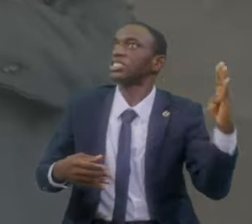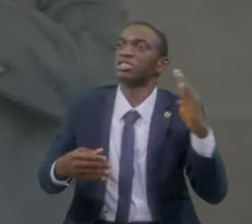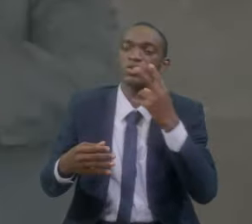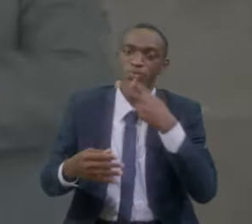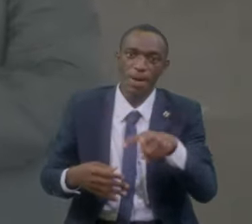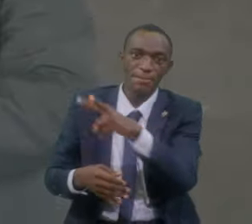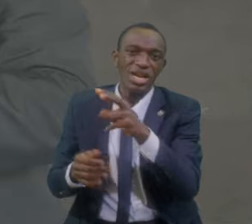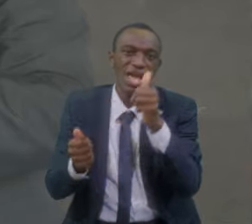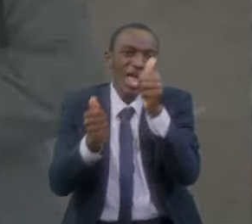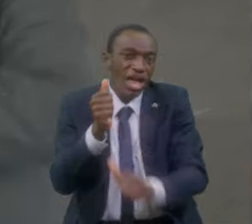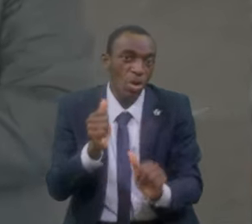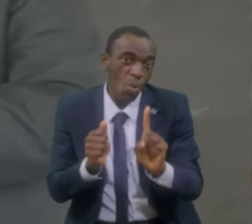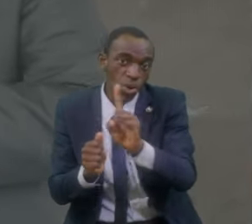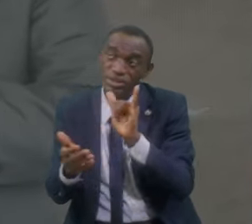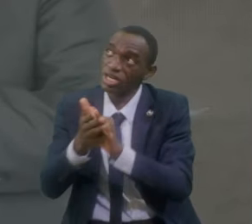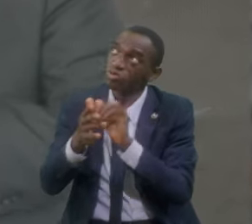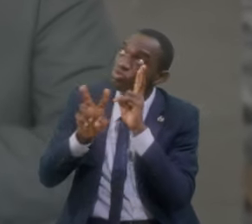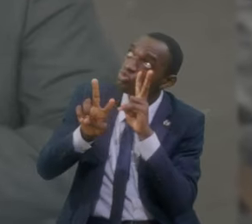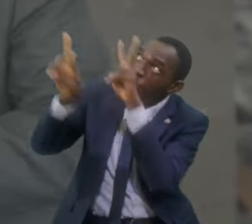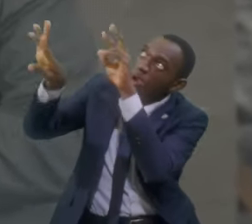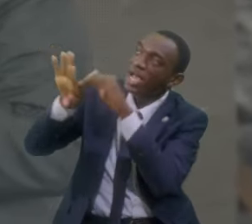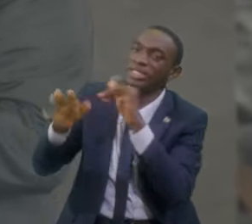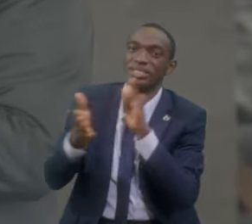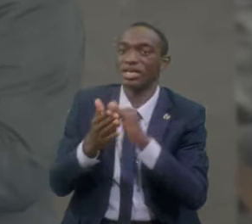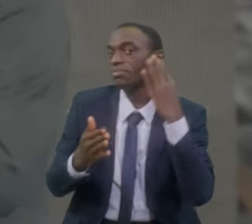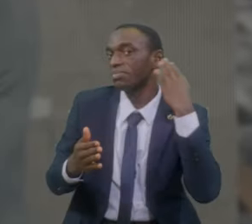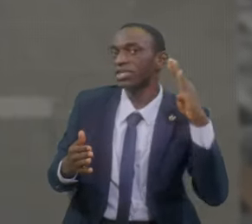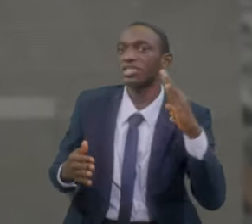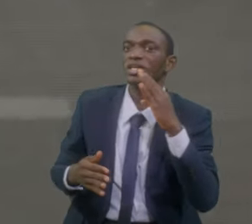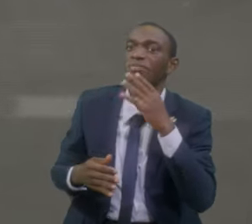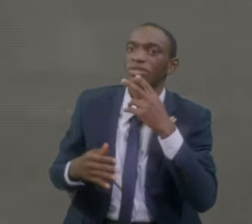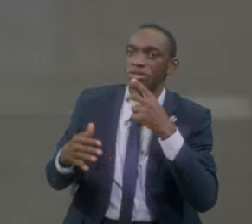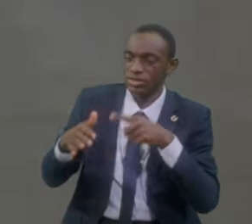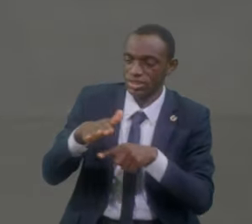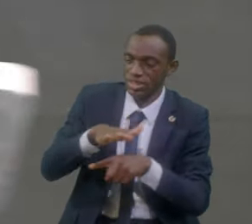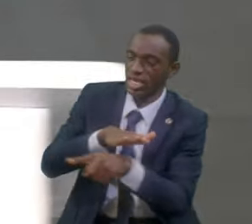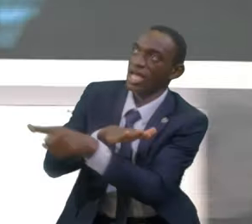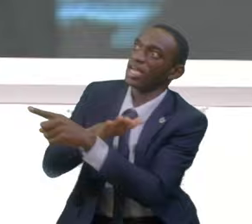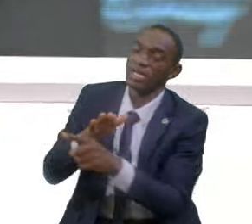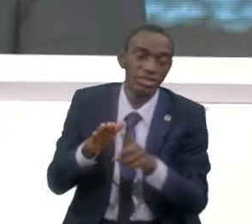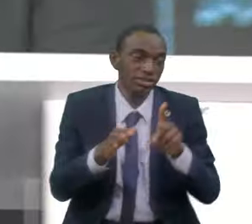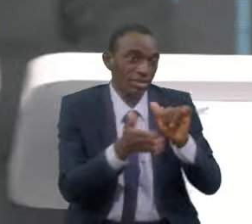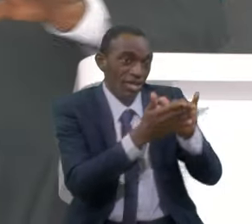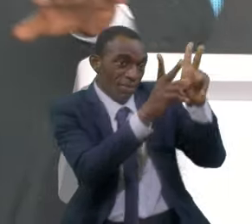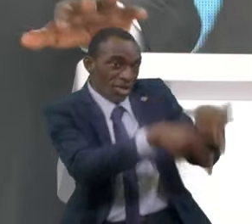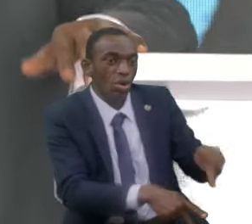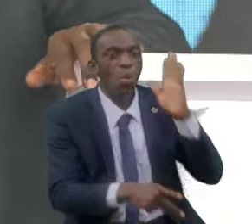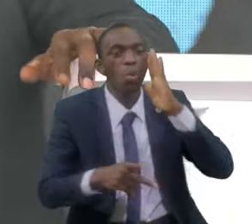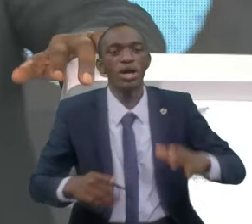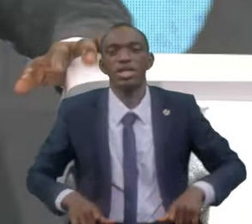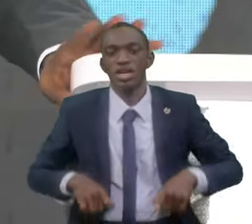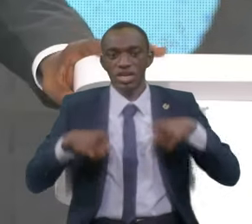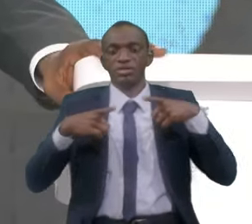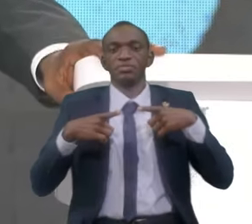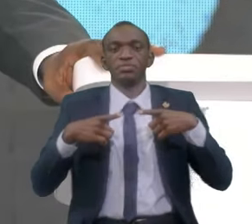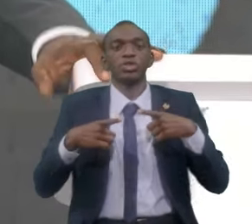that brazen serpent will live. And we're told in the word of